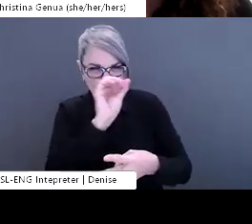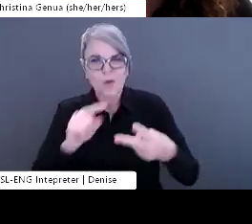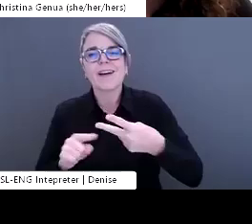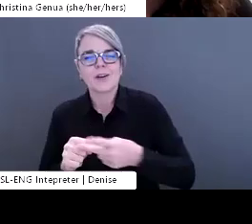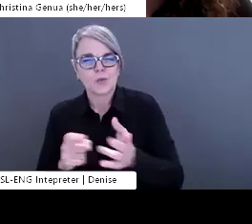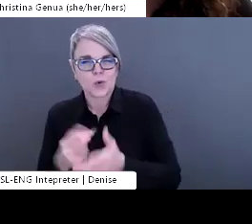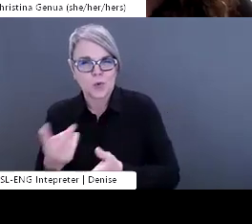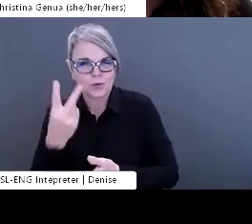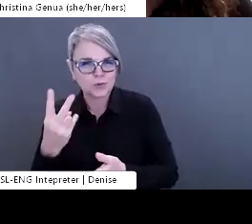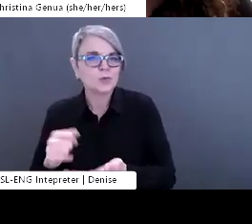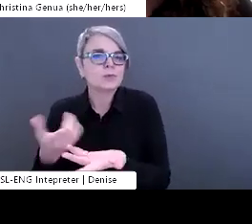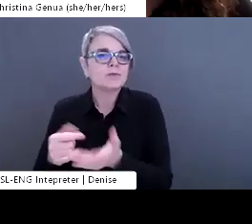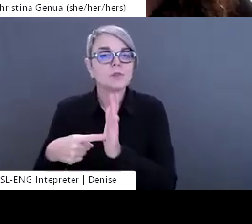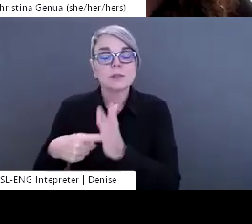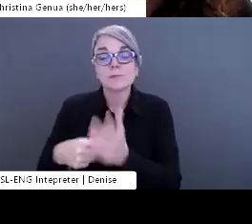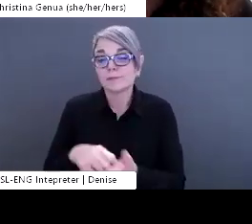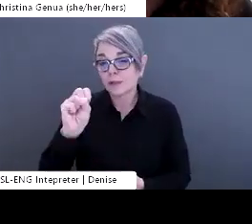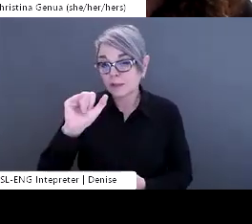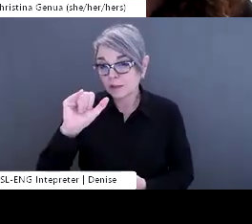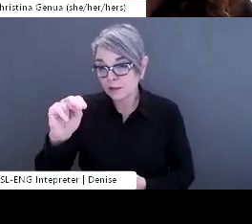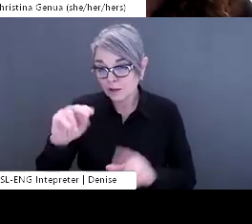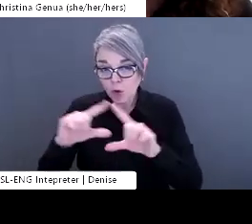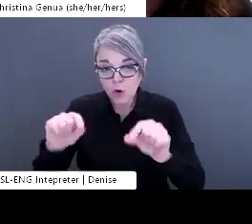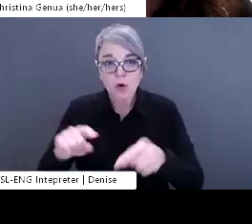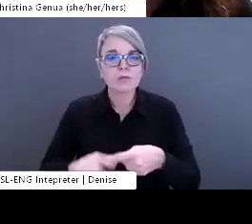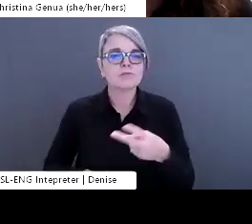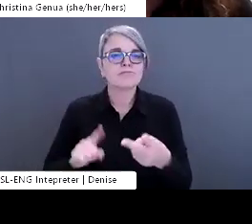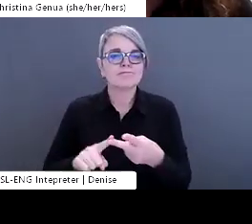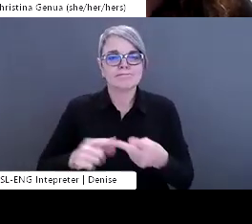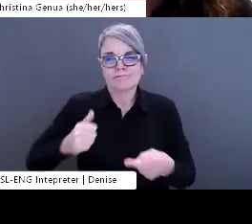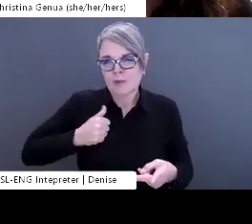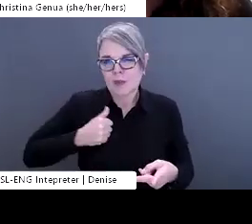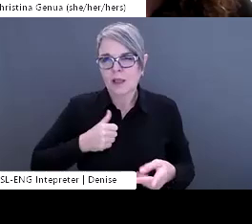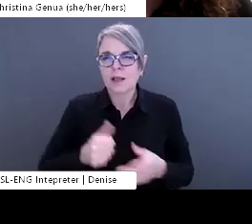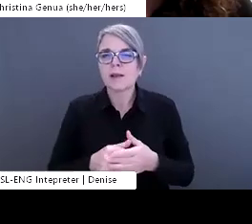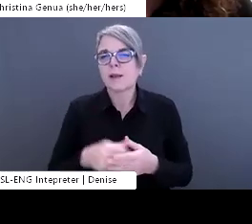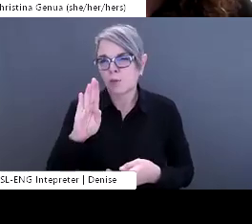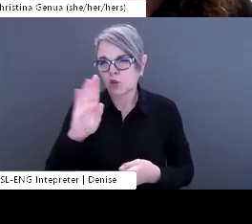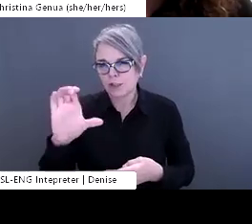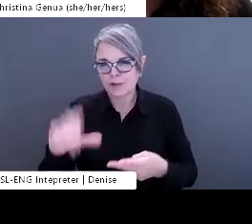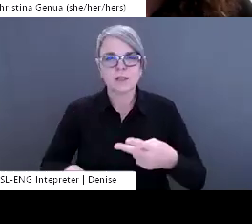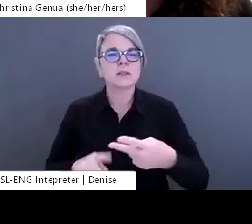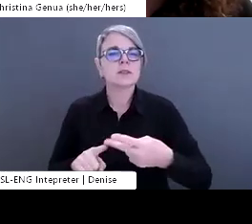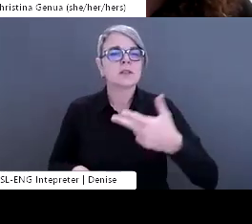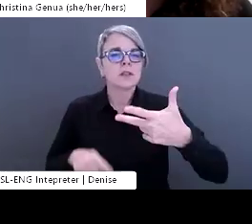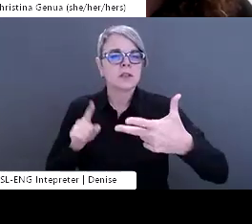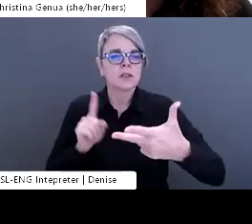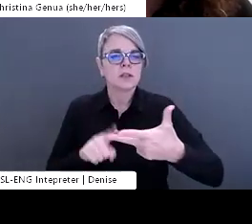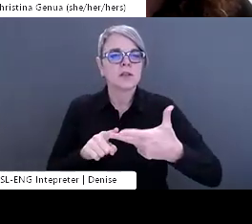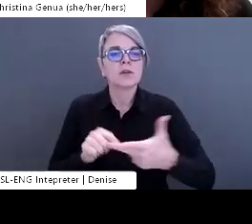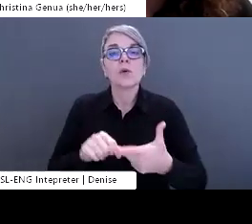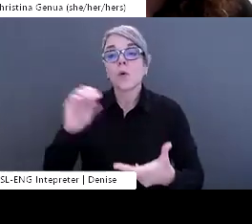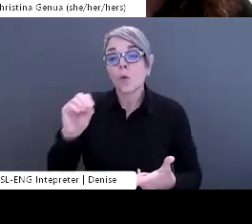your SIN card, a Canadian birth certificate, old age security card with your SIN on